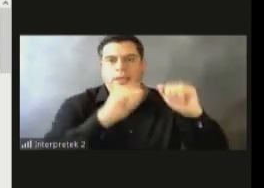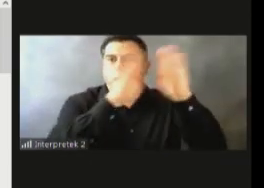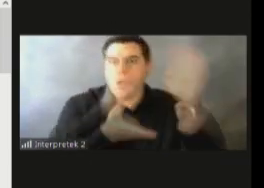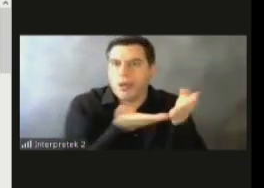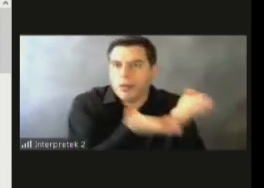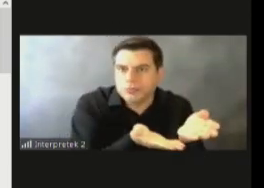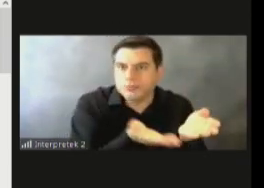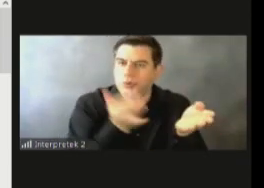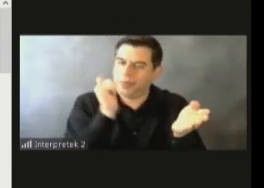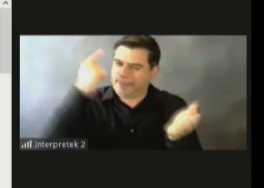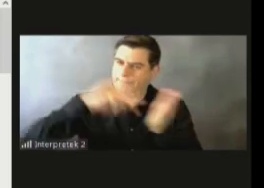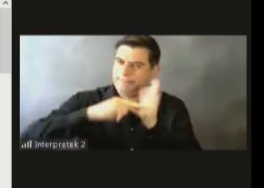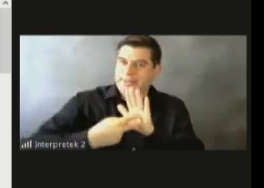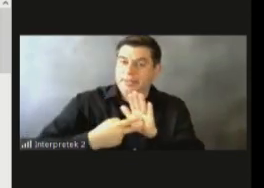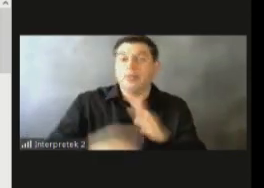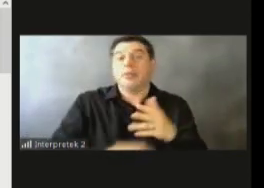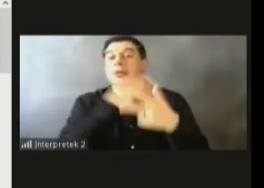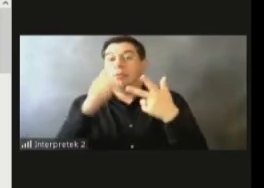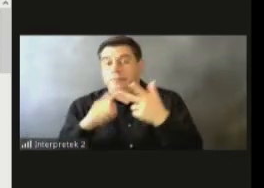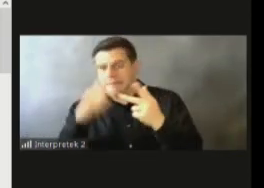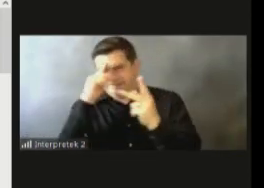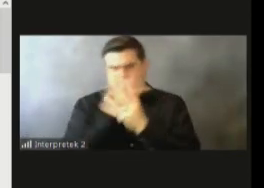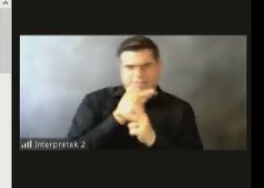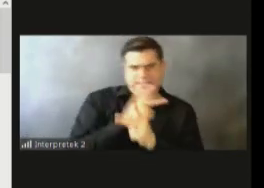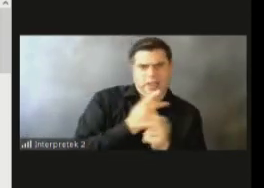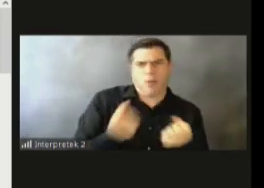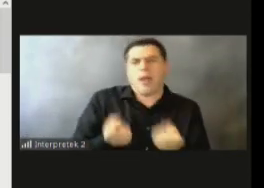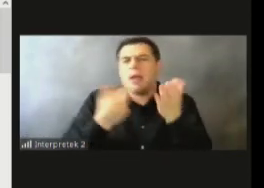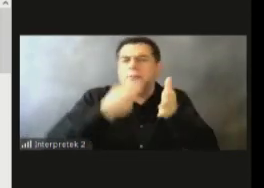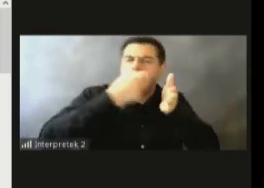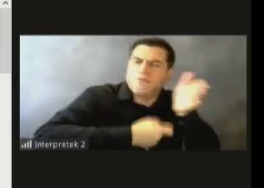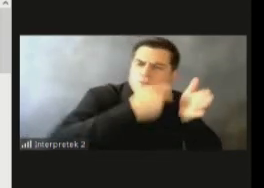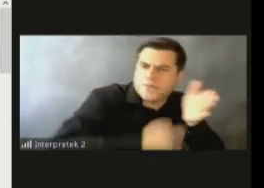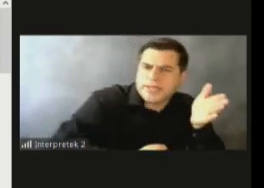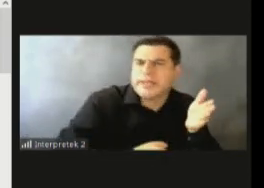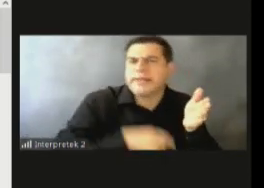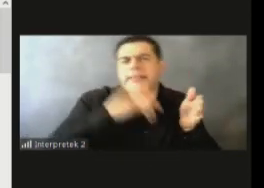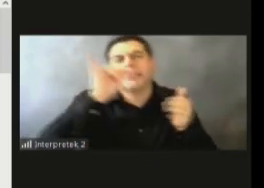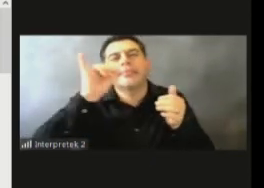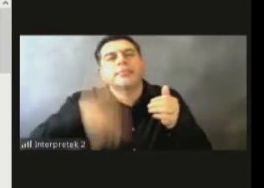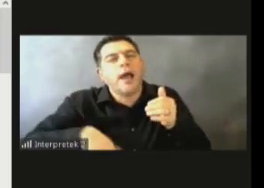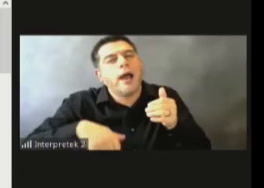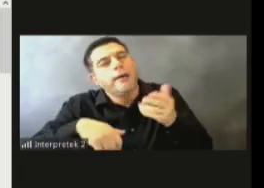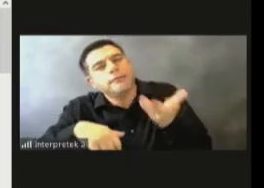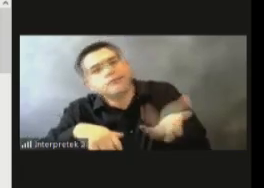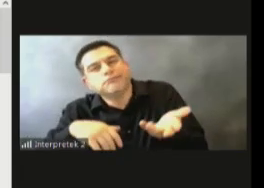completed as part of the inclusionary zoning study that's on the docket later in the agenda if it goes forward.